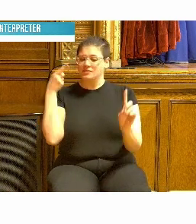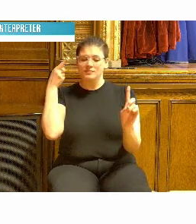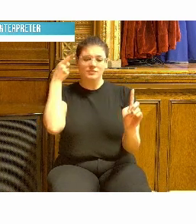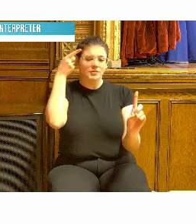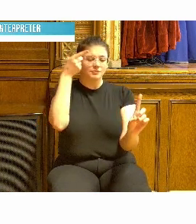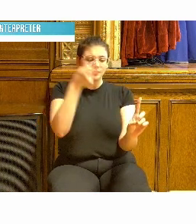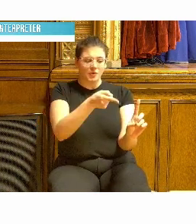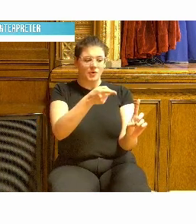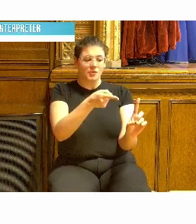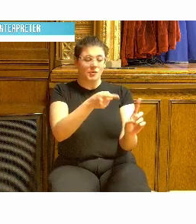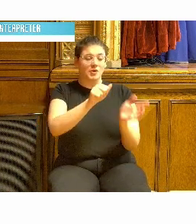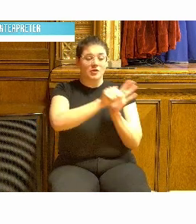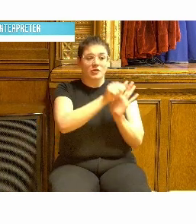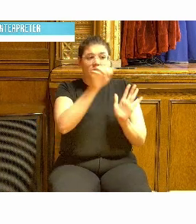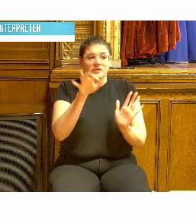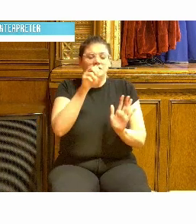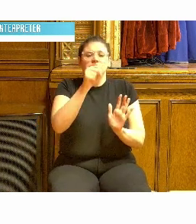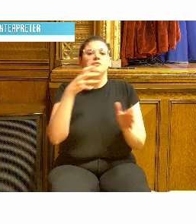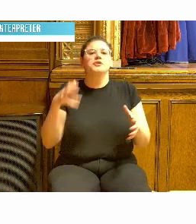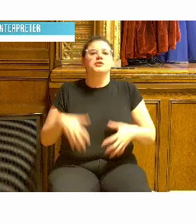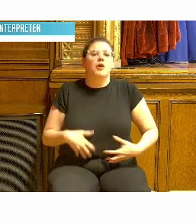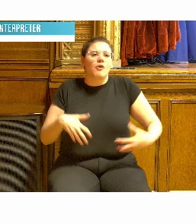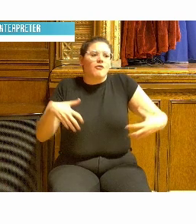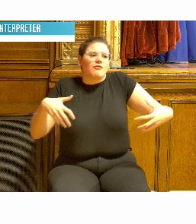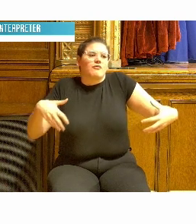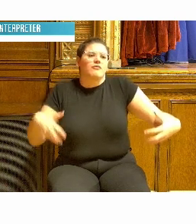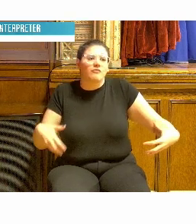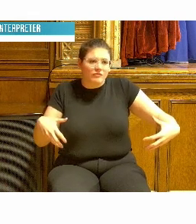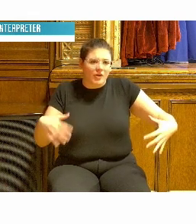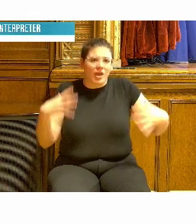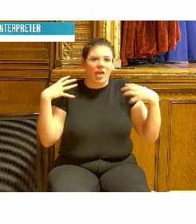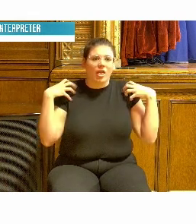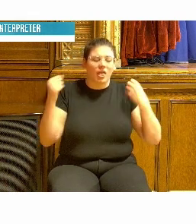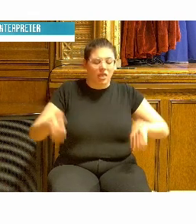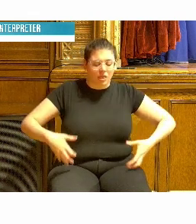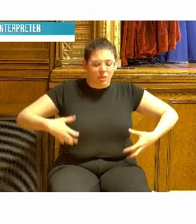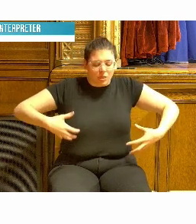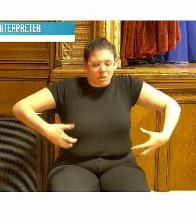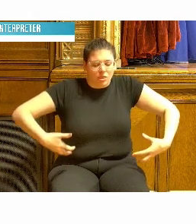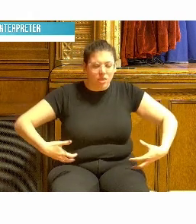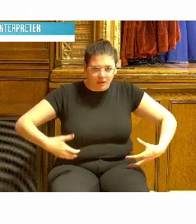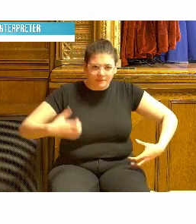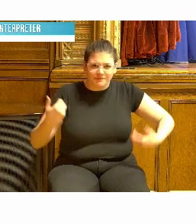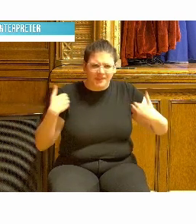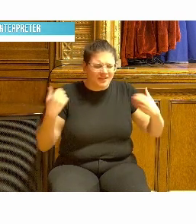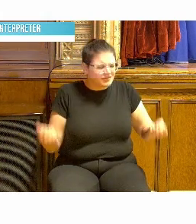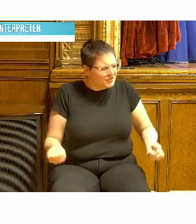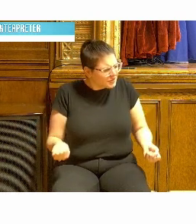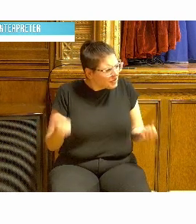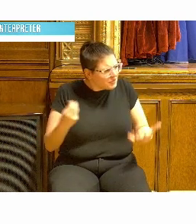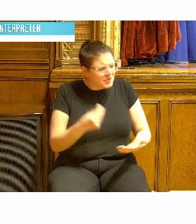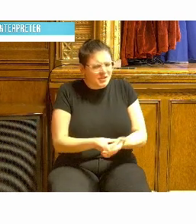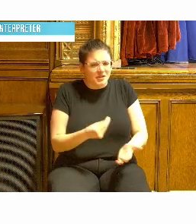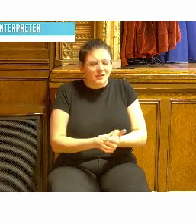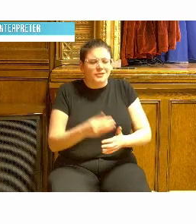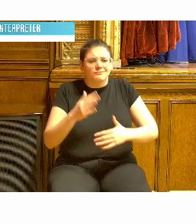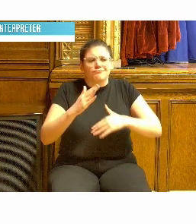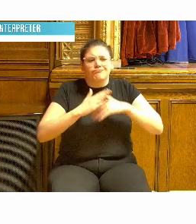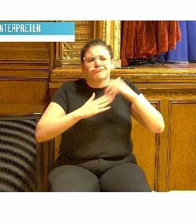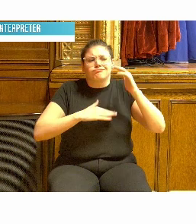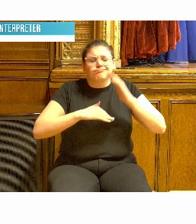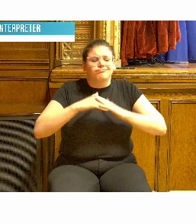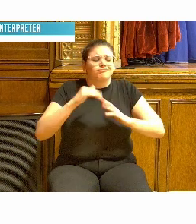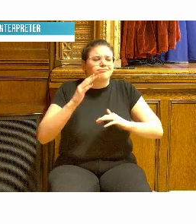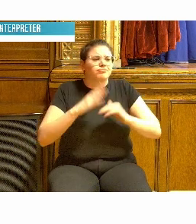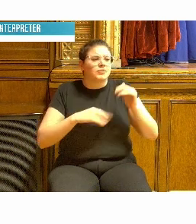the rich is gonna be so fat, they're gonna be so wealthy, they're gonna have so much money, they're gonna be so comfortable, and the